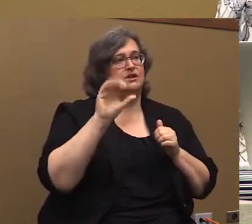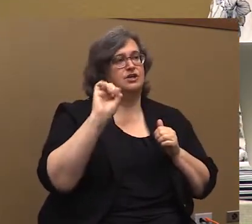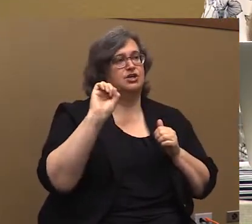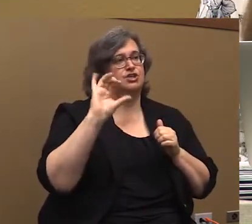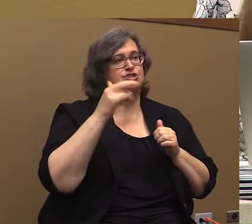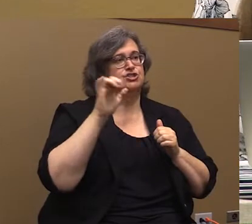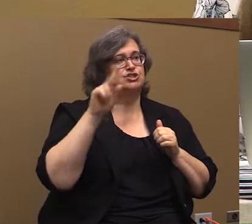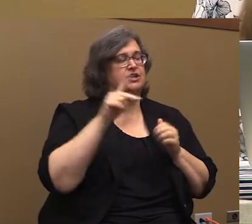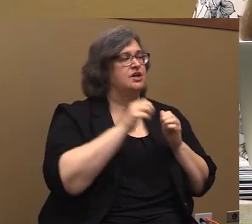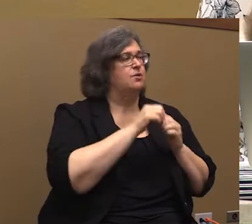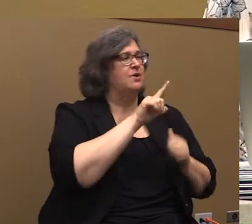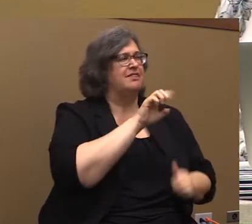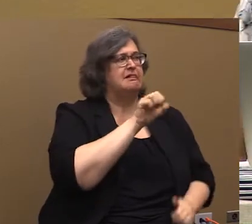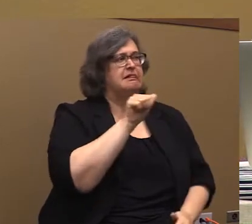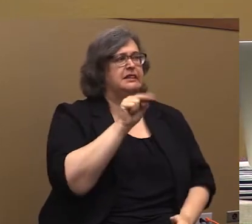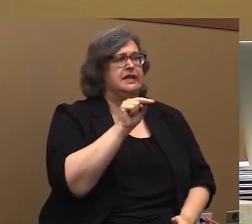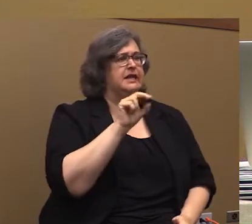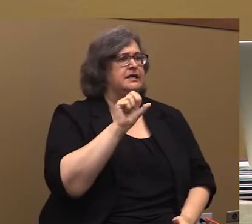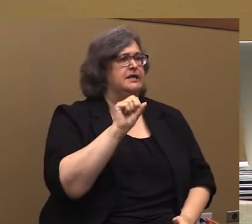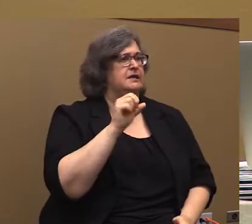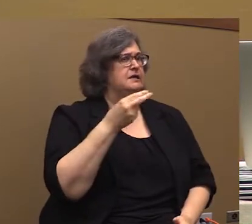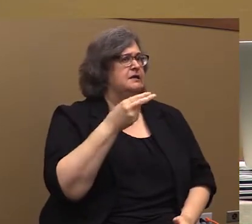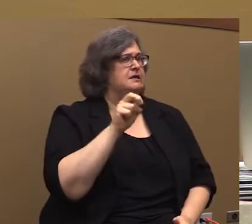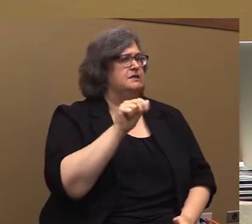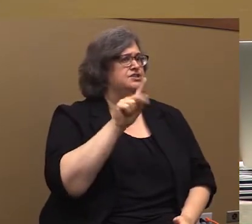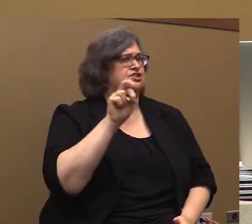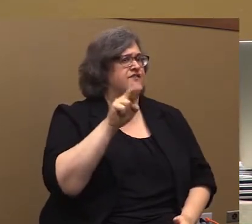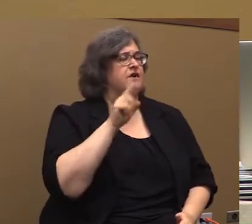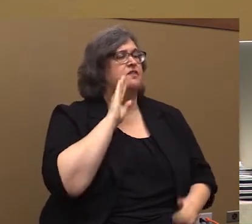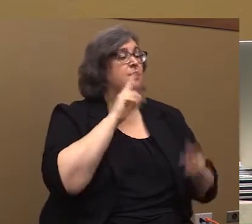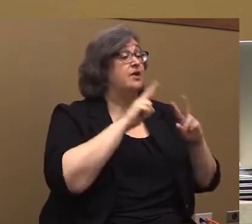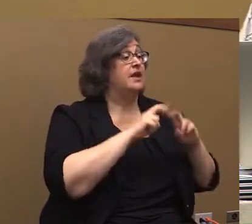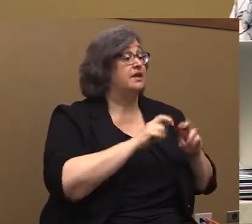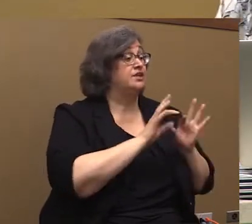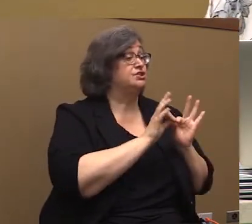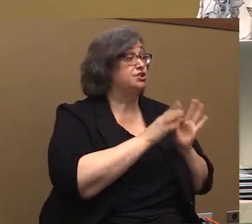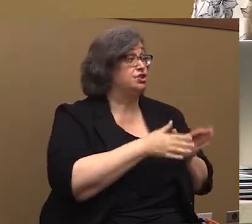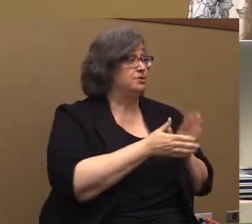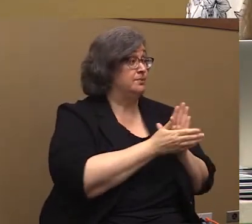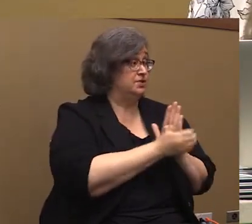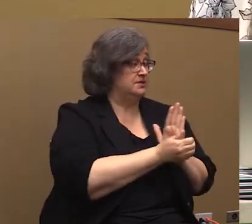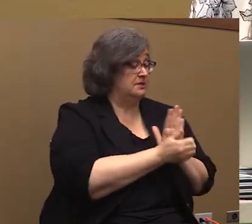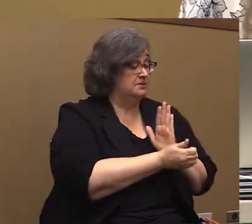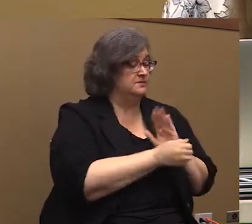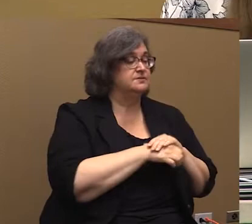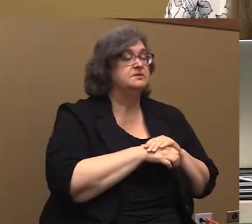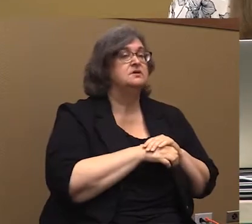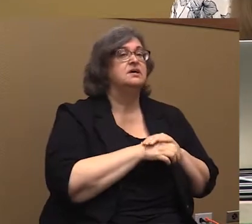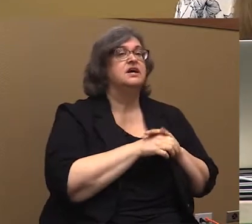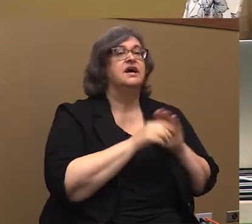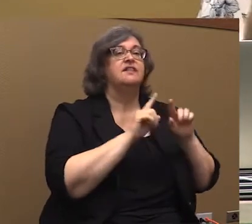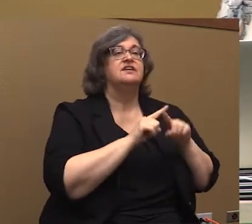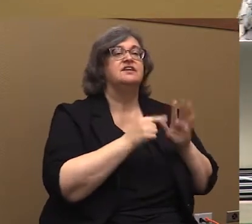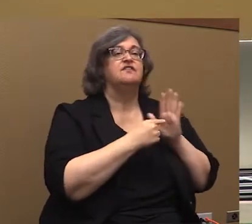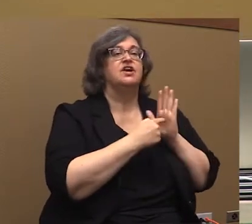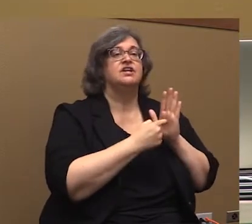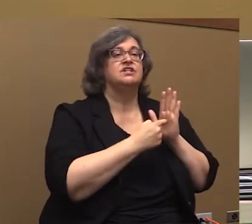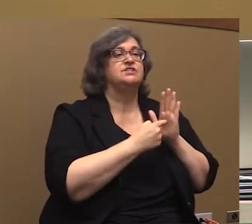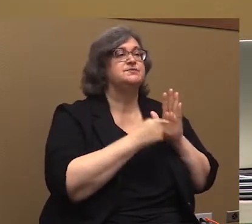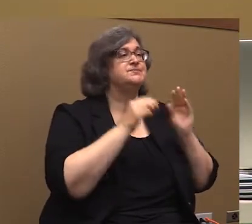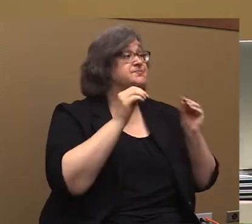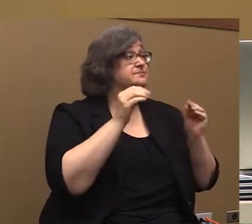by Leanne Seaver. And I'll kind of summarize this. They were looking at interpreter skills. And